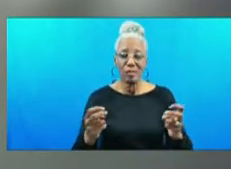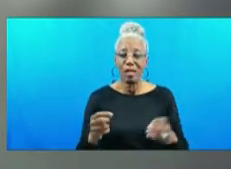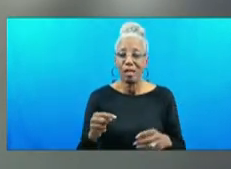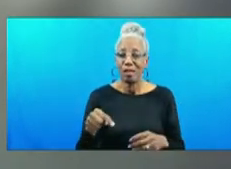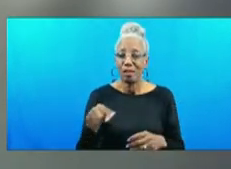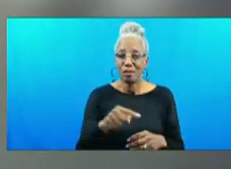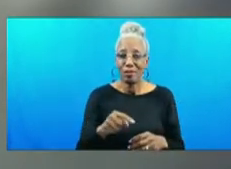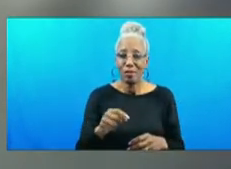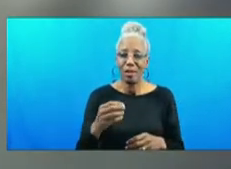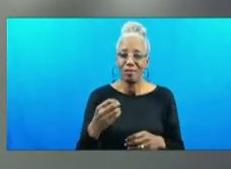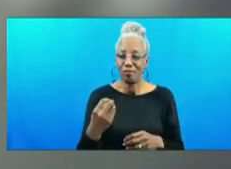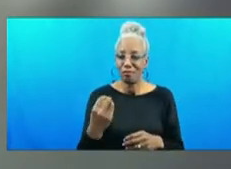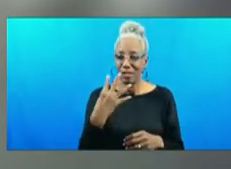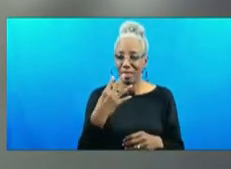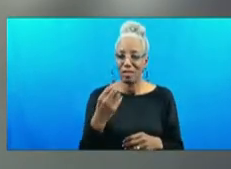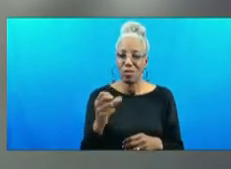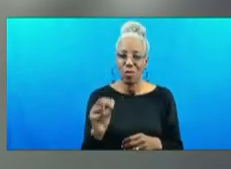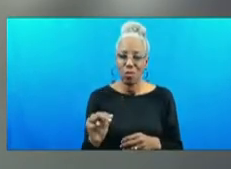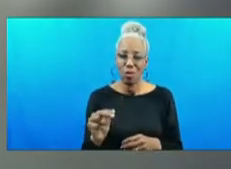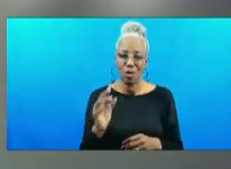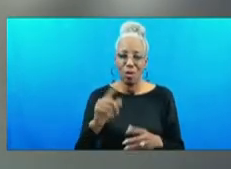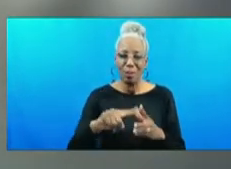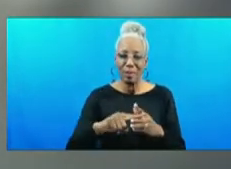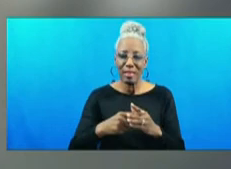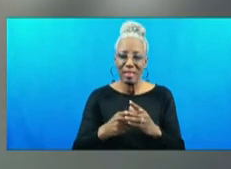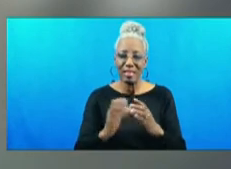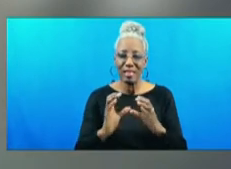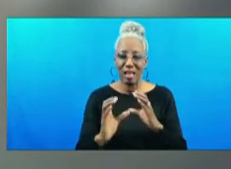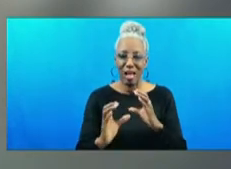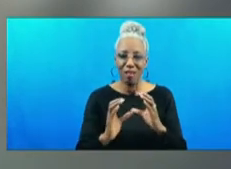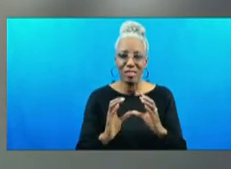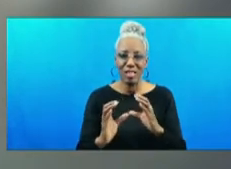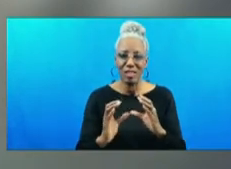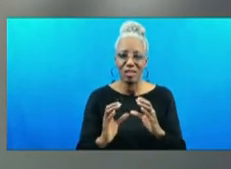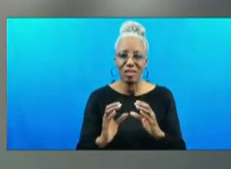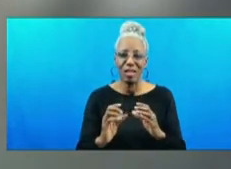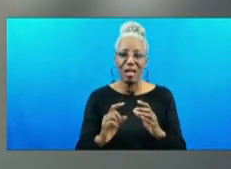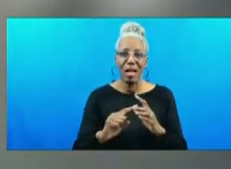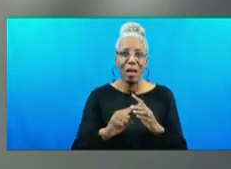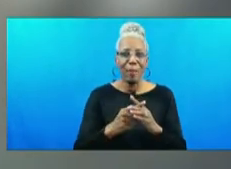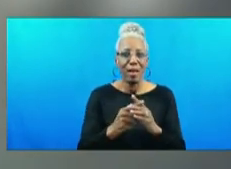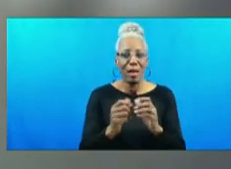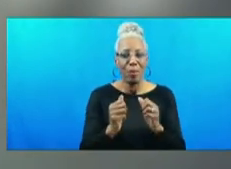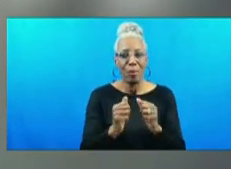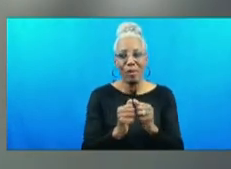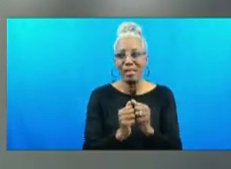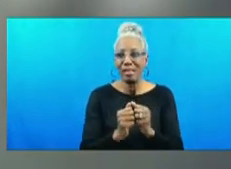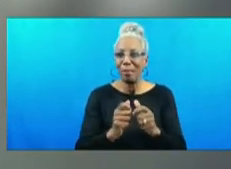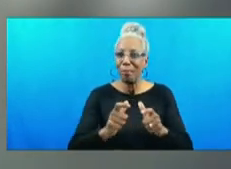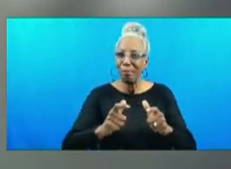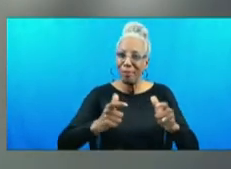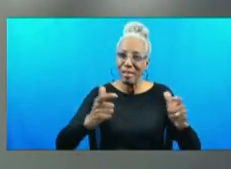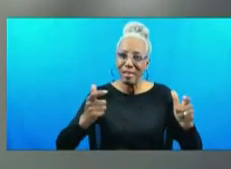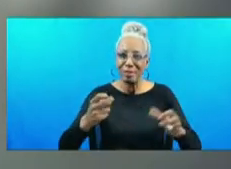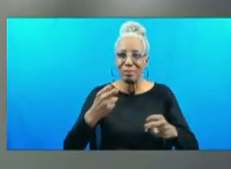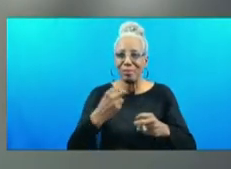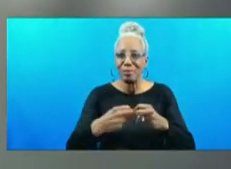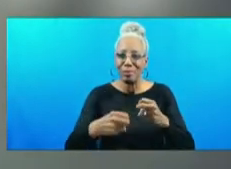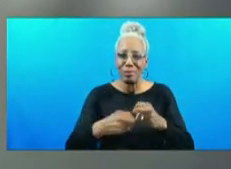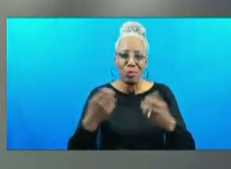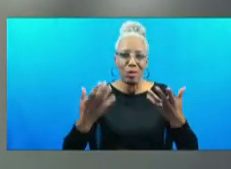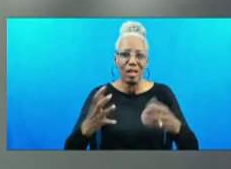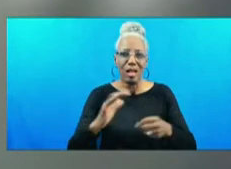And I will start with the elephant in the room, which is talking about COVID and the impact in